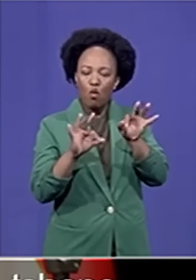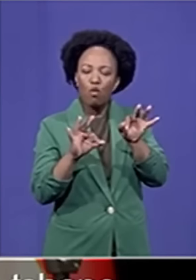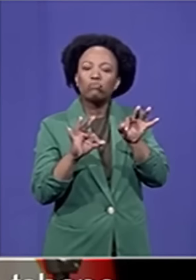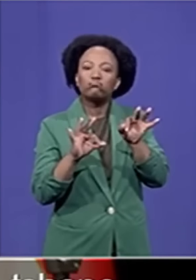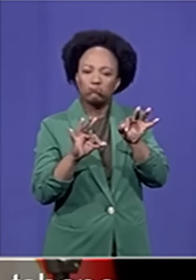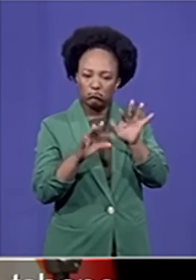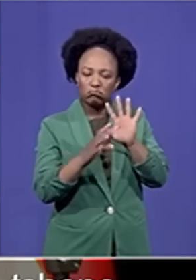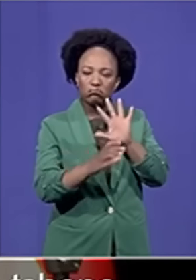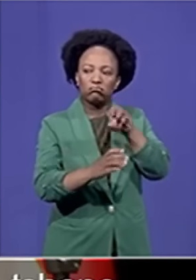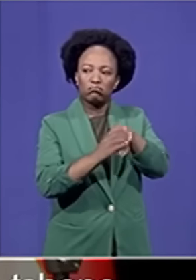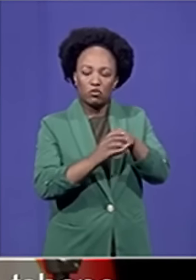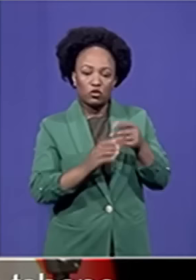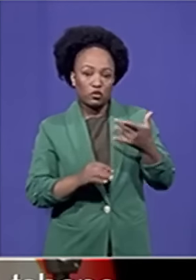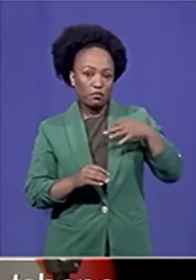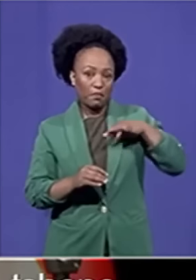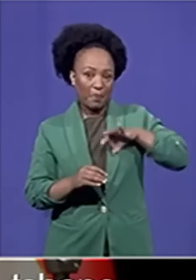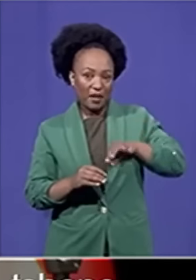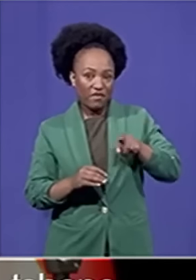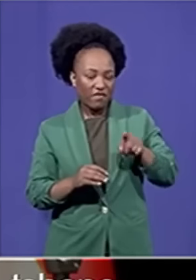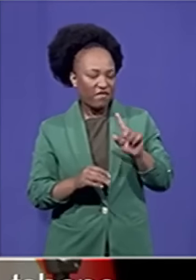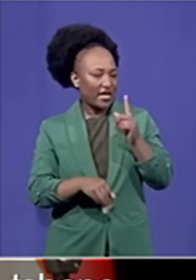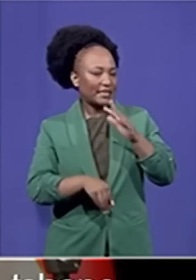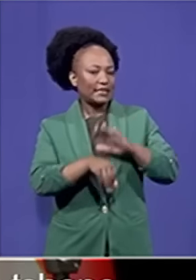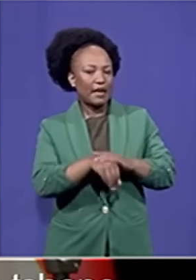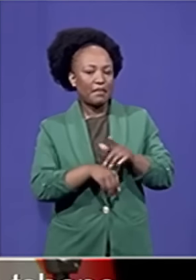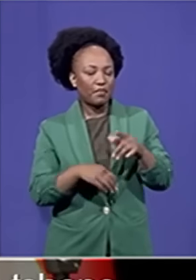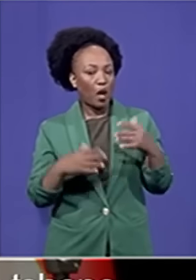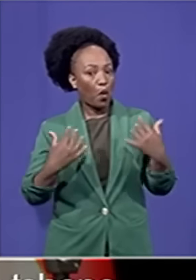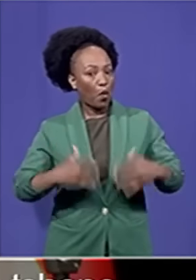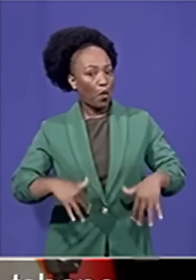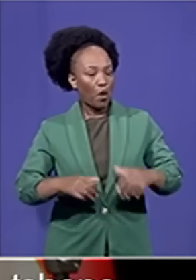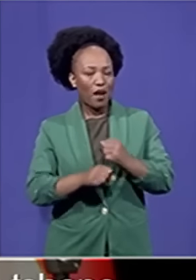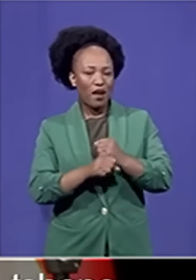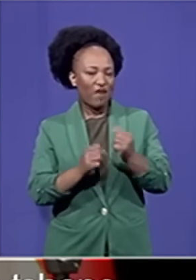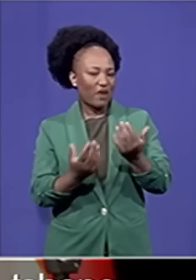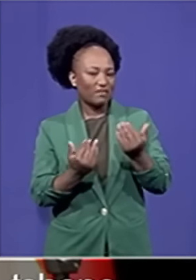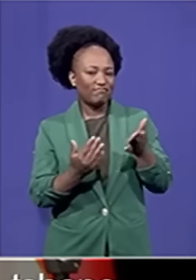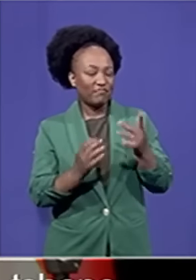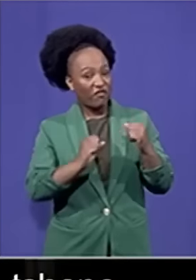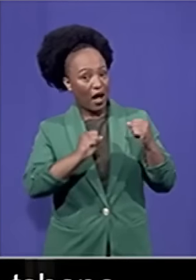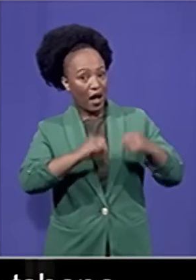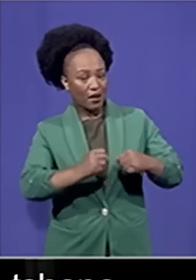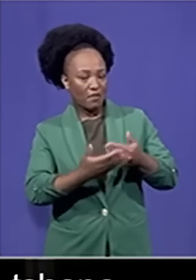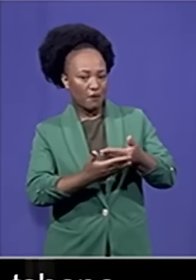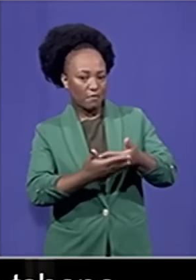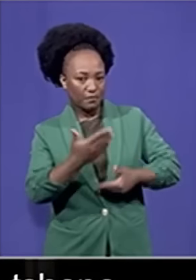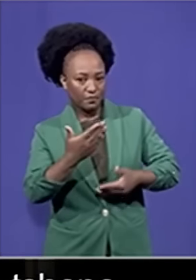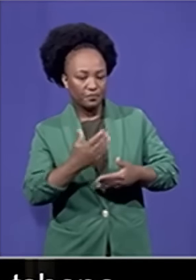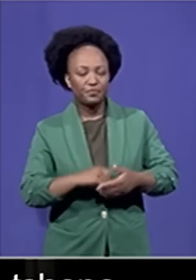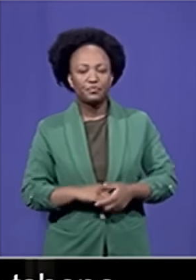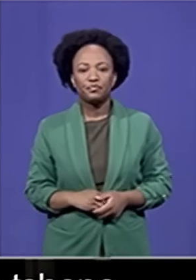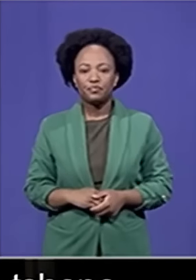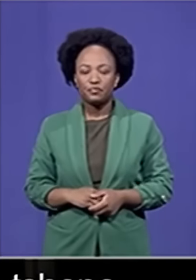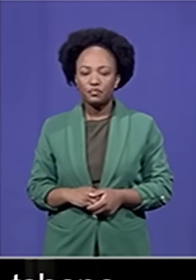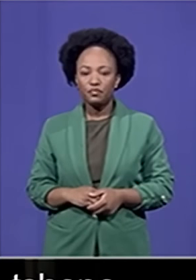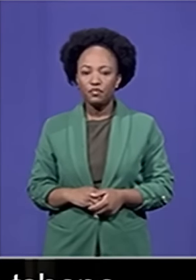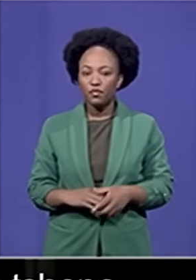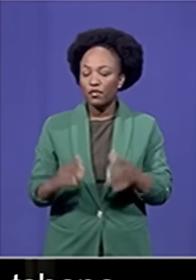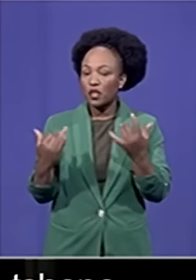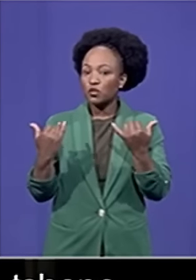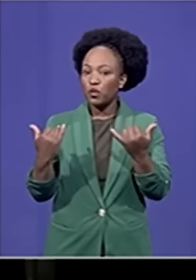of beneficiation. That is the unprecedented nature of this agreement. Today we also signed